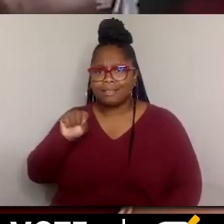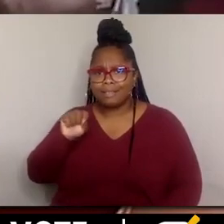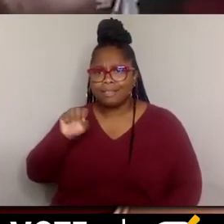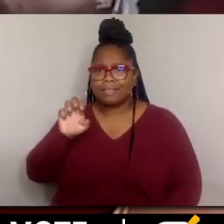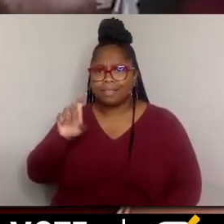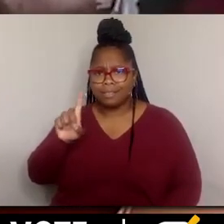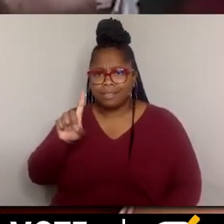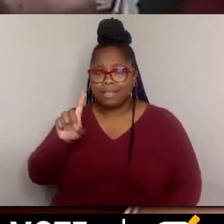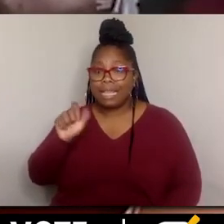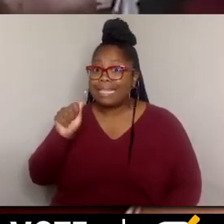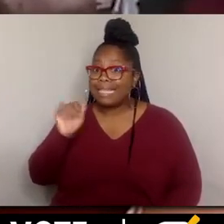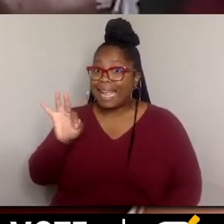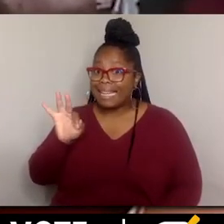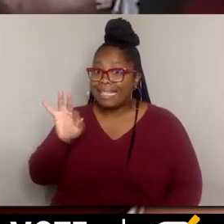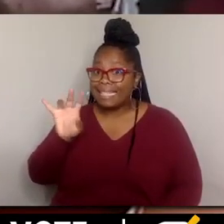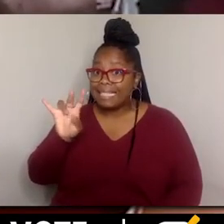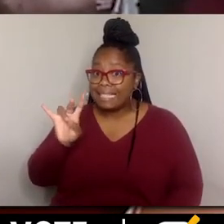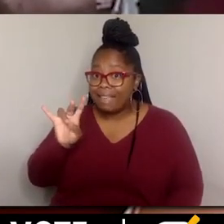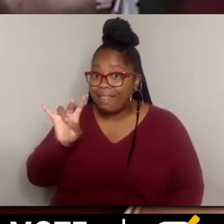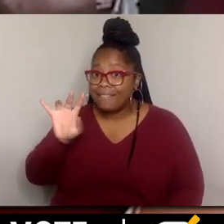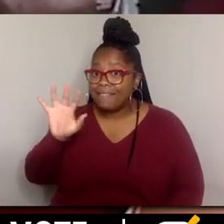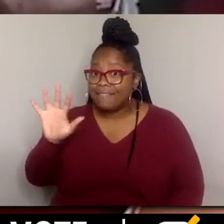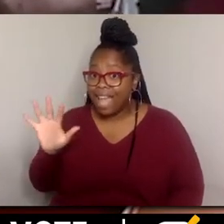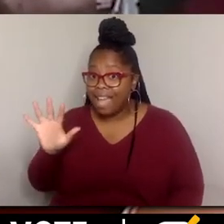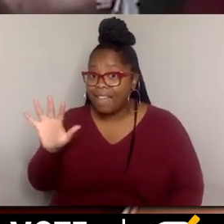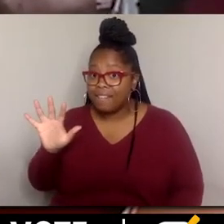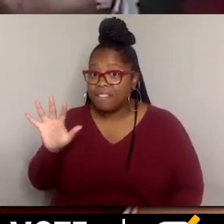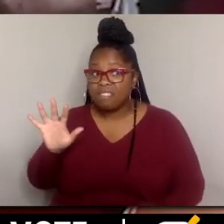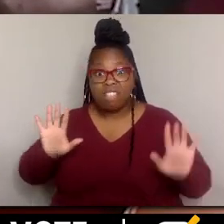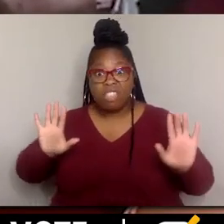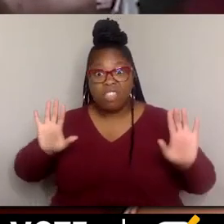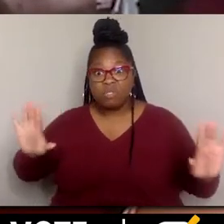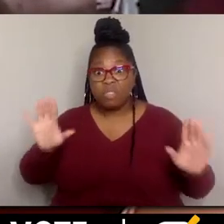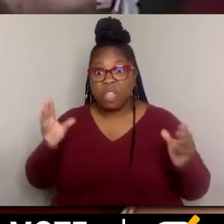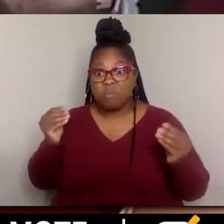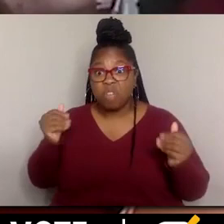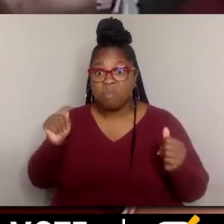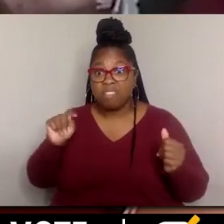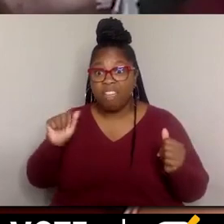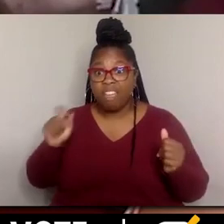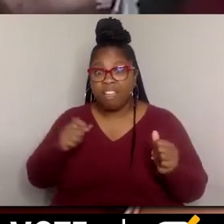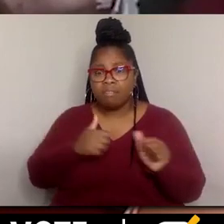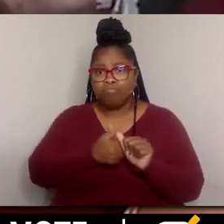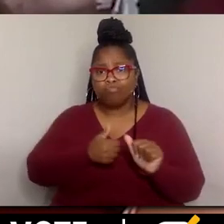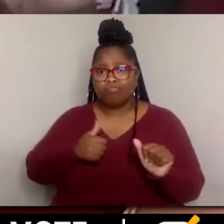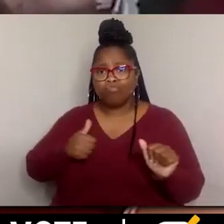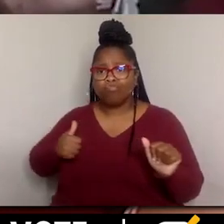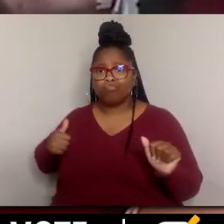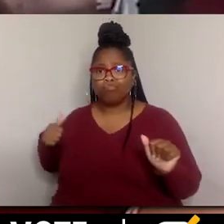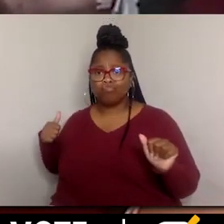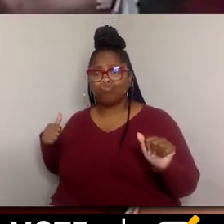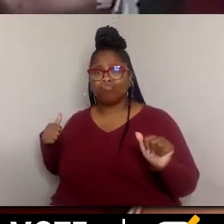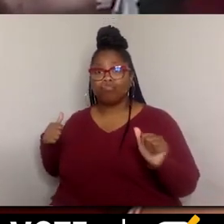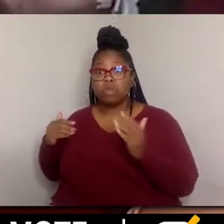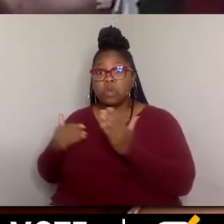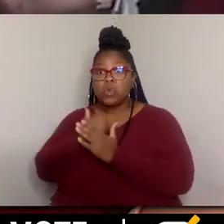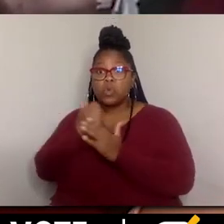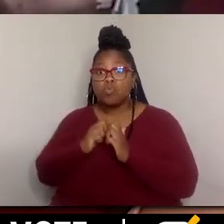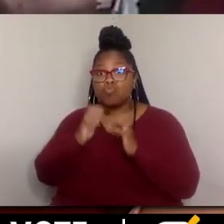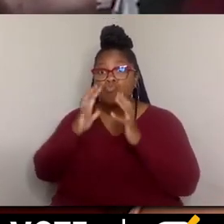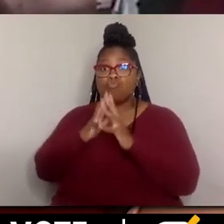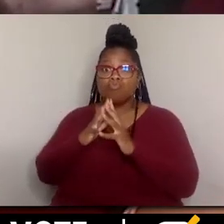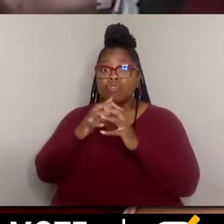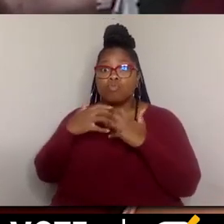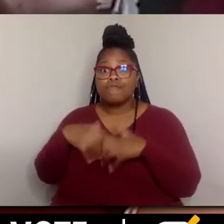1975. So Chevron is paying out-of-date property taxes while newer refineries pay a much higher